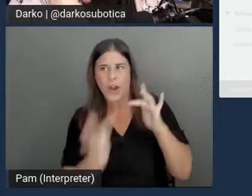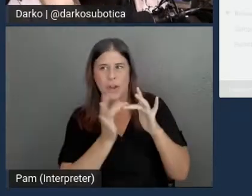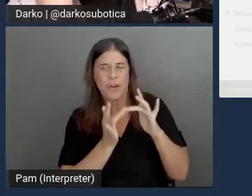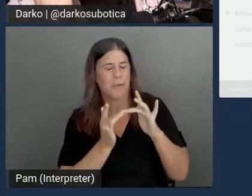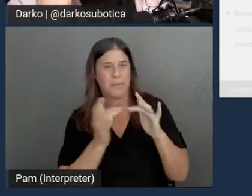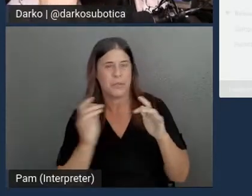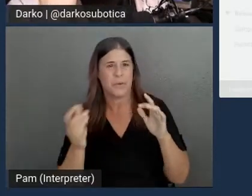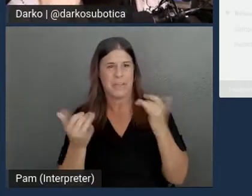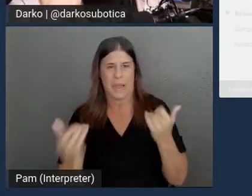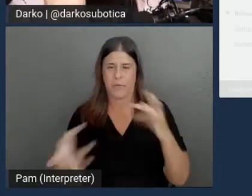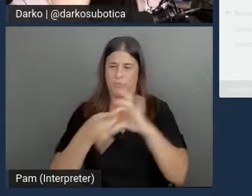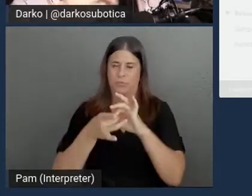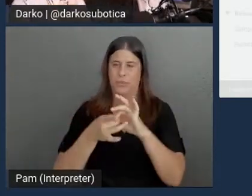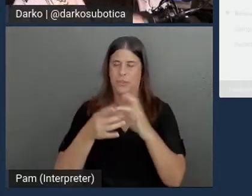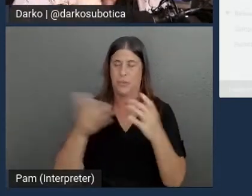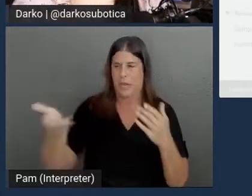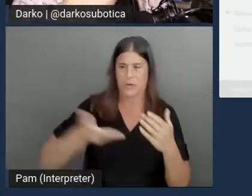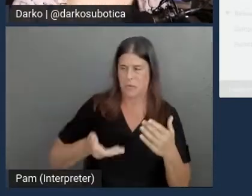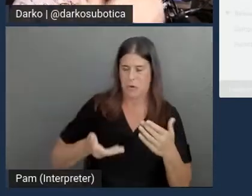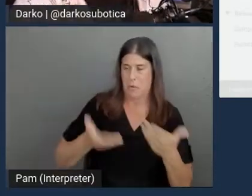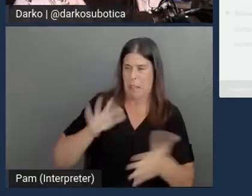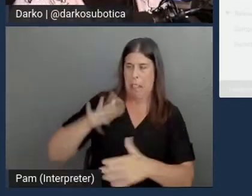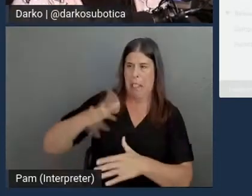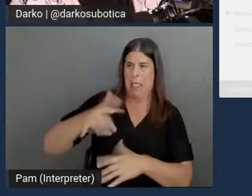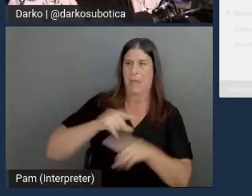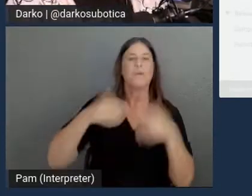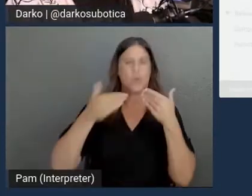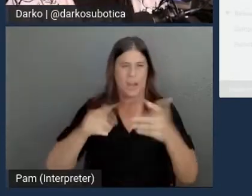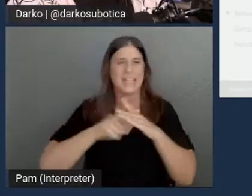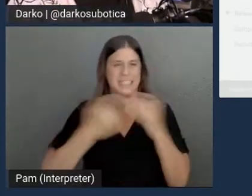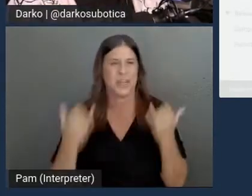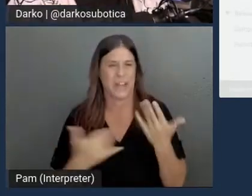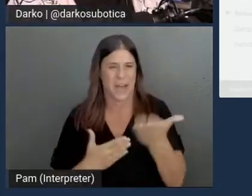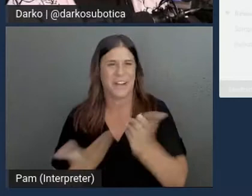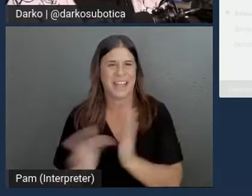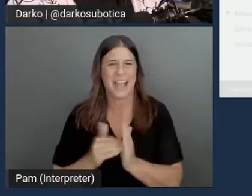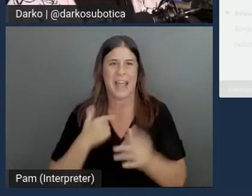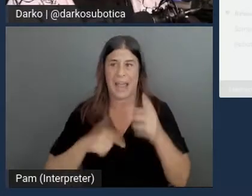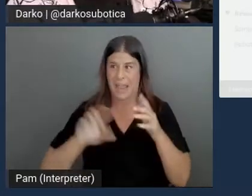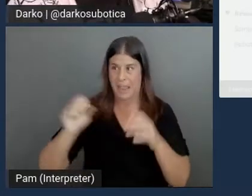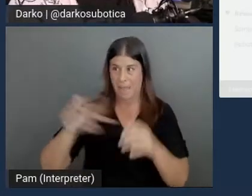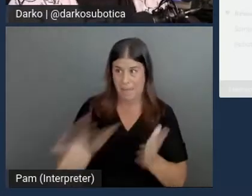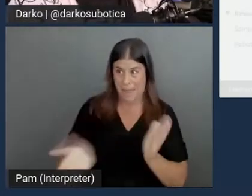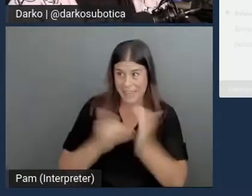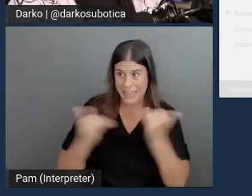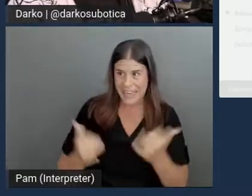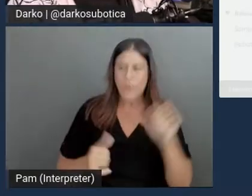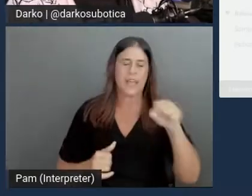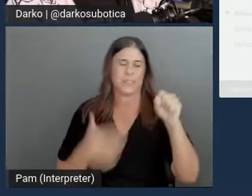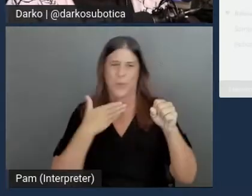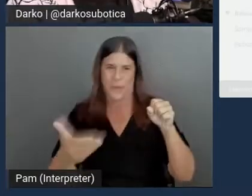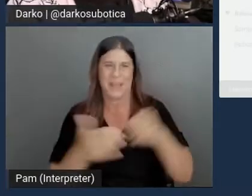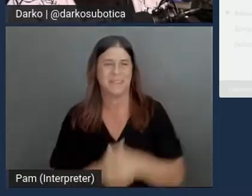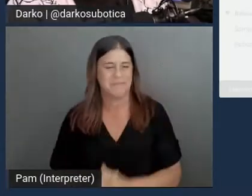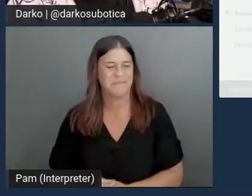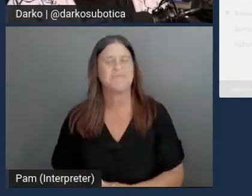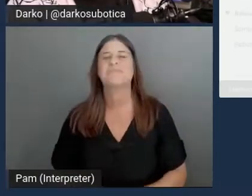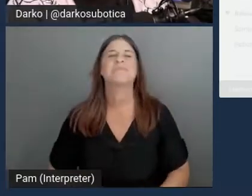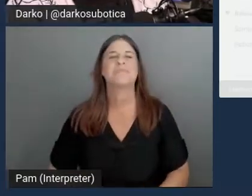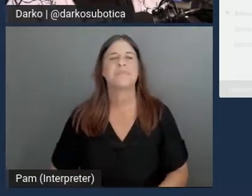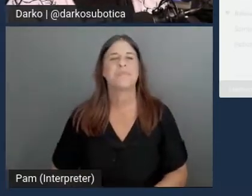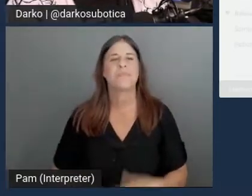so your internet was a bit iffy. So please continue. You're talking. Got it. Am I back now? All right, Yep. good. So we